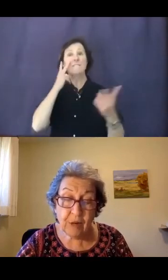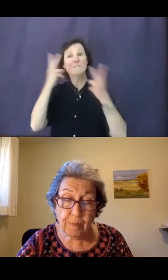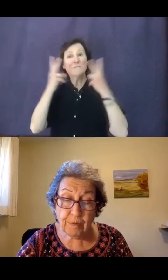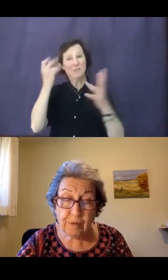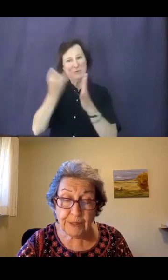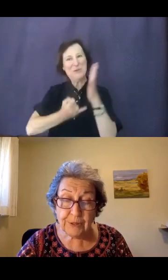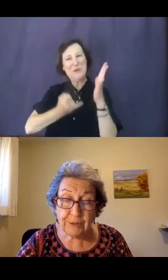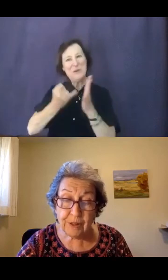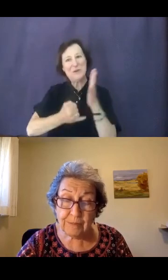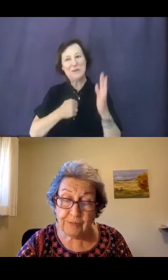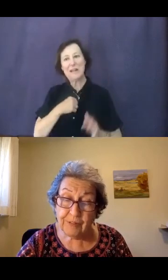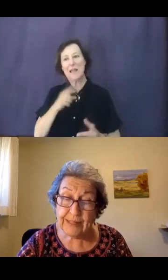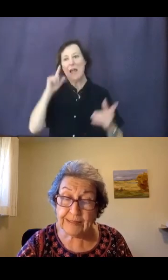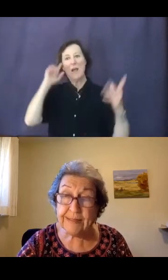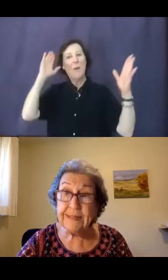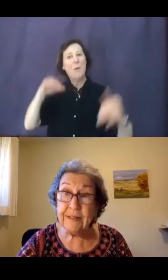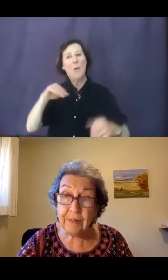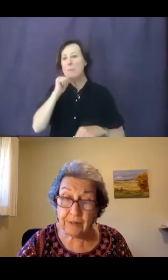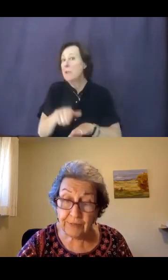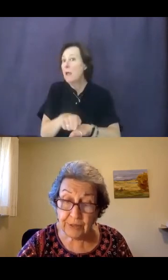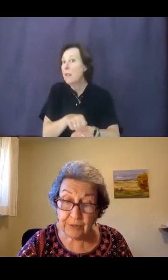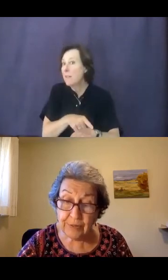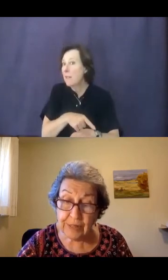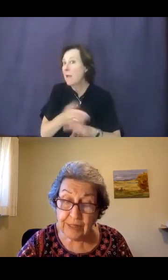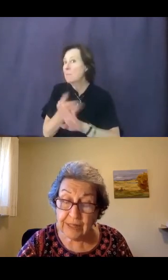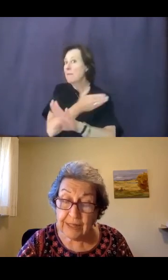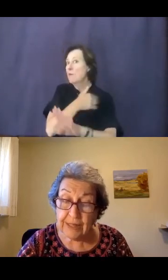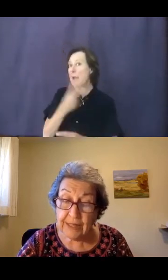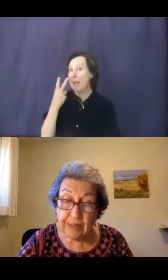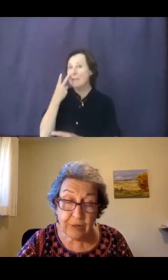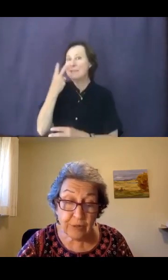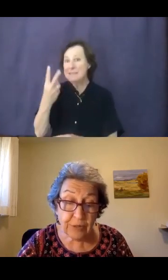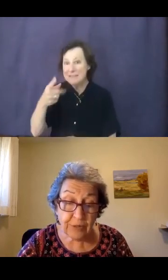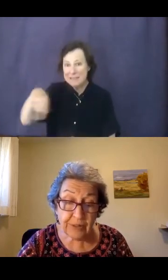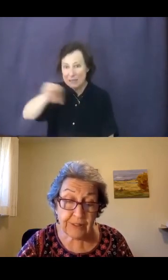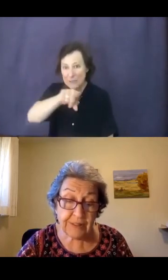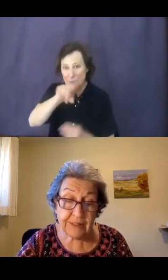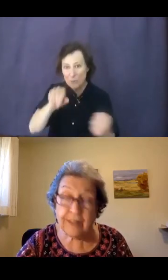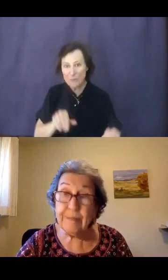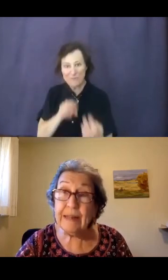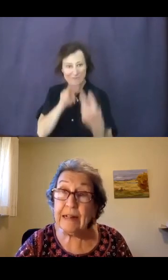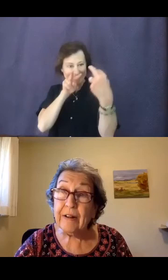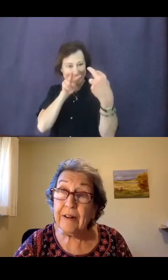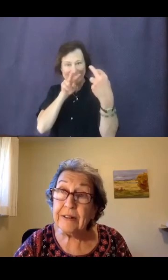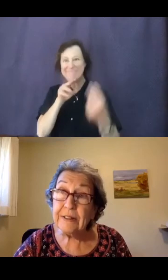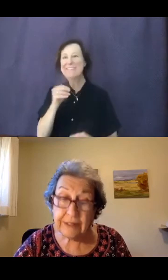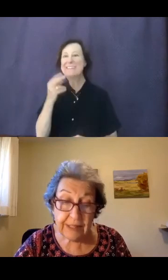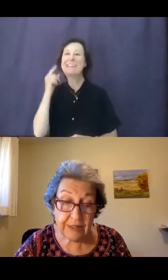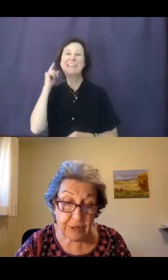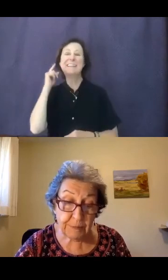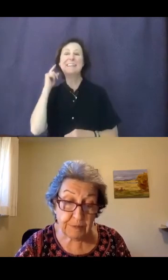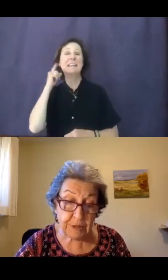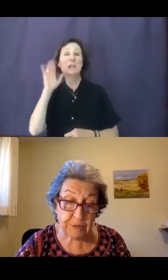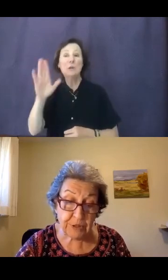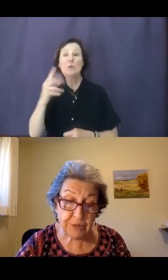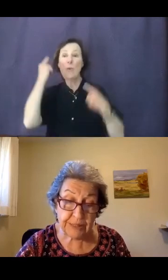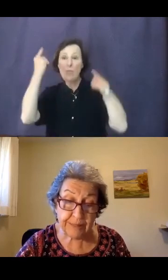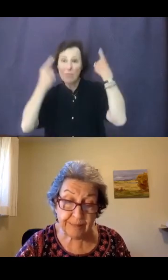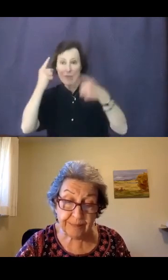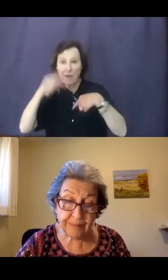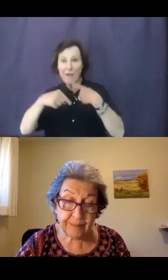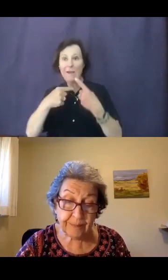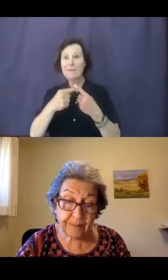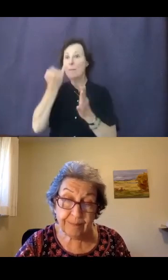I hope it won't be too long before I get to see all of you and hear your thoughts about art and your spiritual